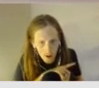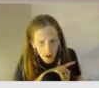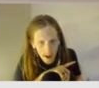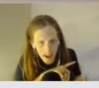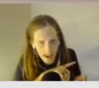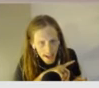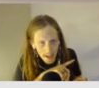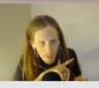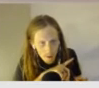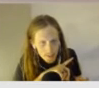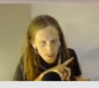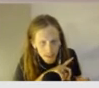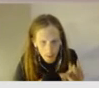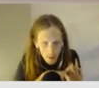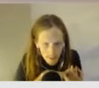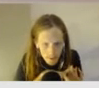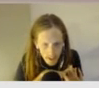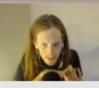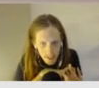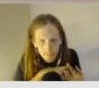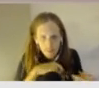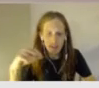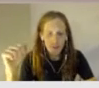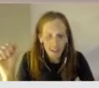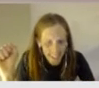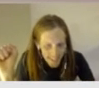or I want to take up wedding photography.